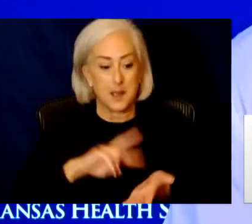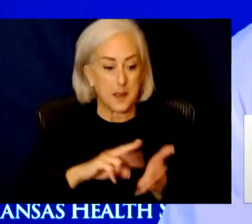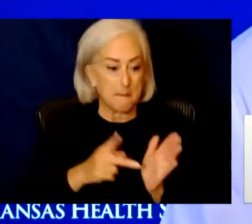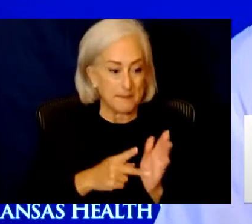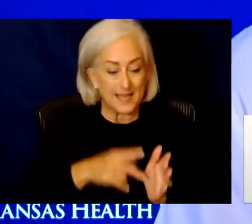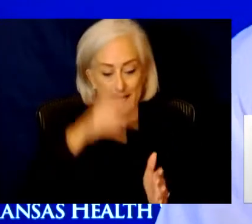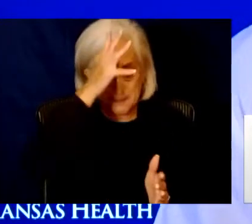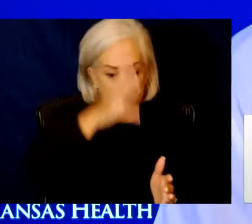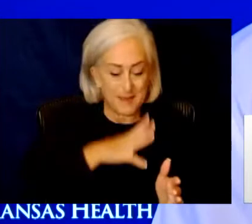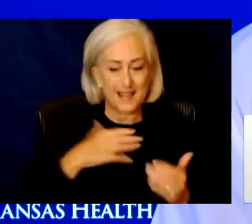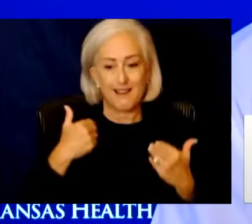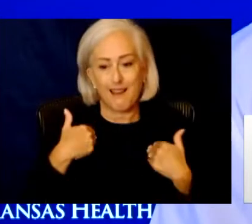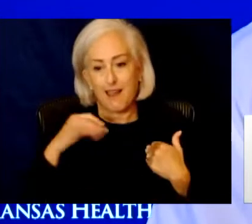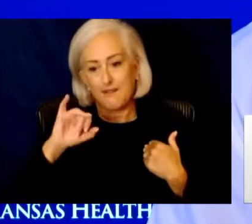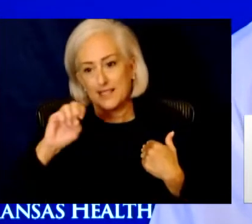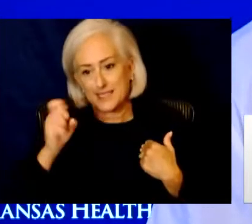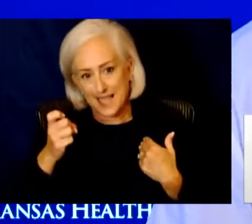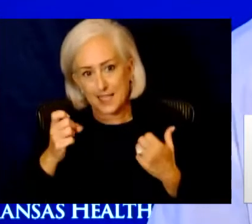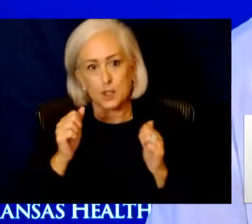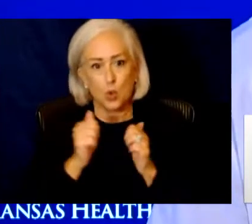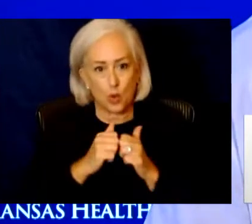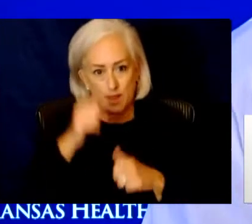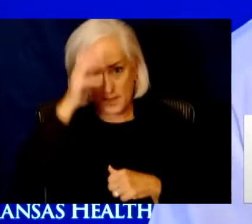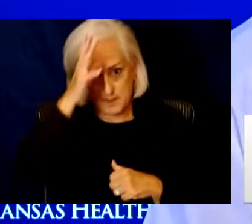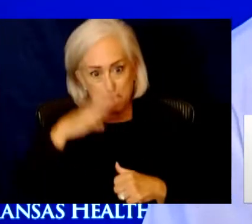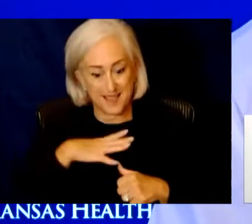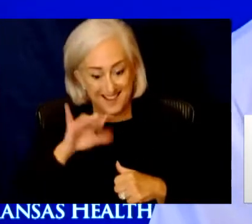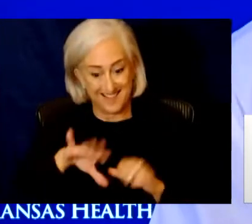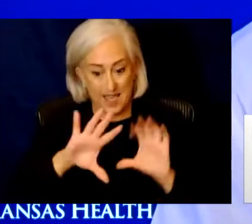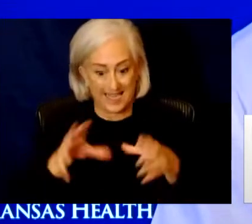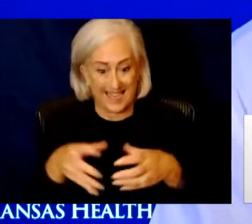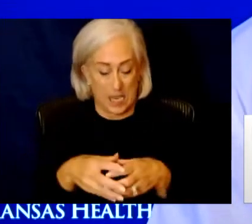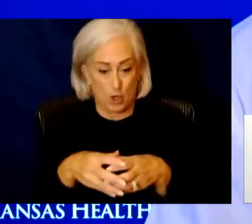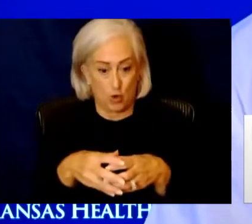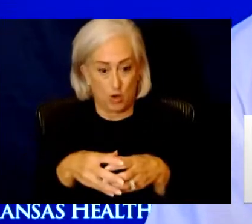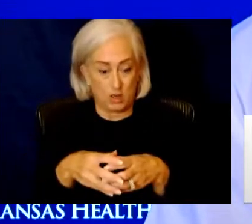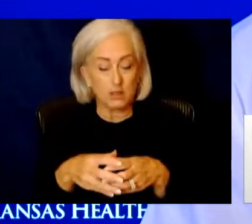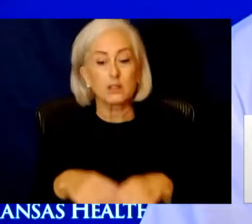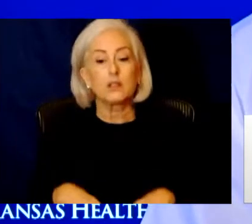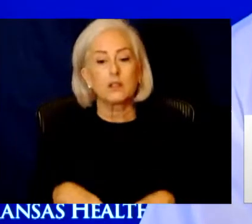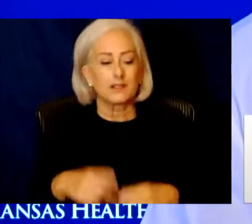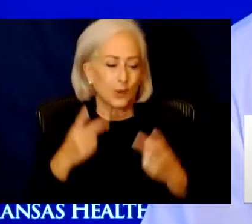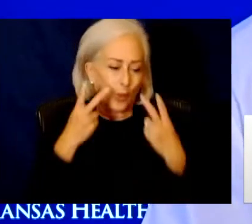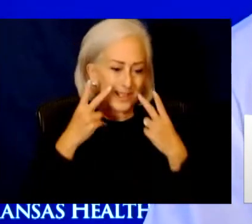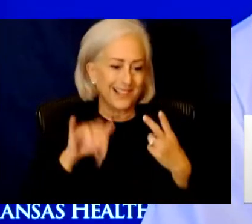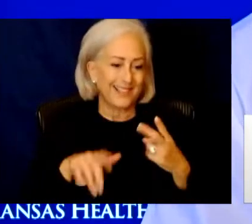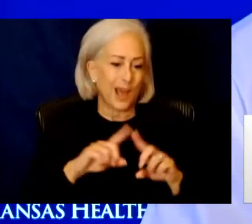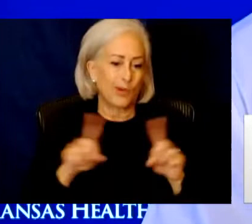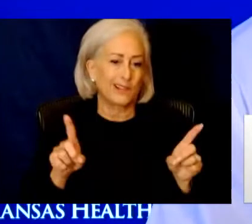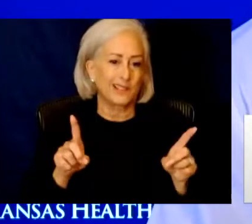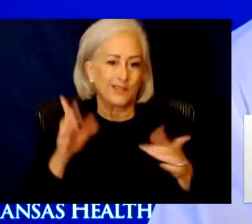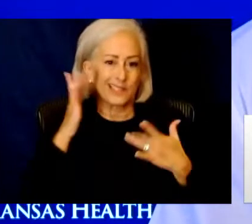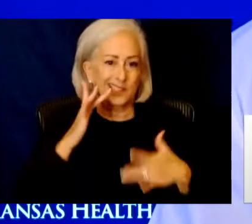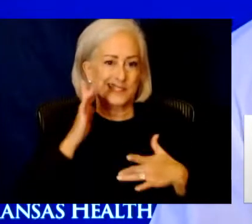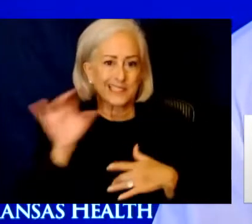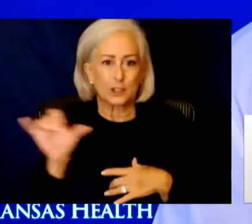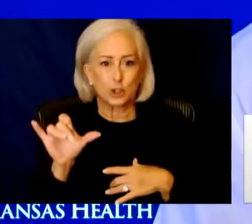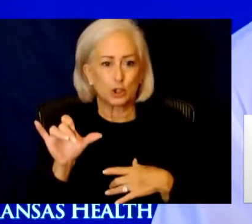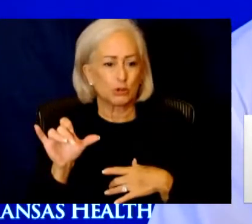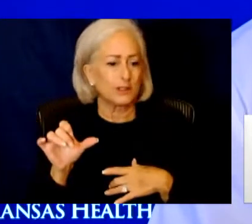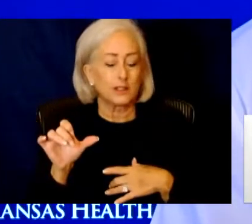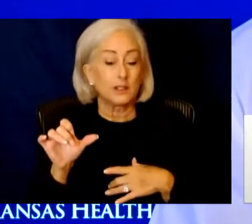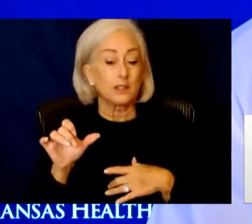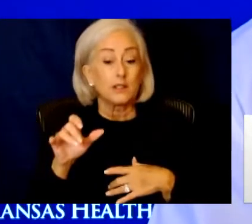and we have seen this throughout history and throughout other diseases as well. It doesn't stick to demographics. It doesn't,